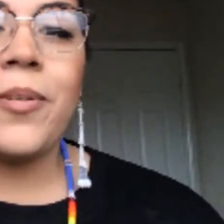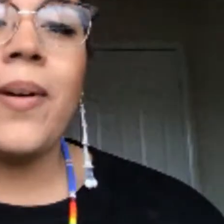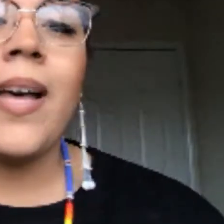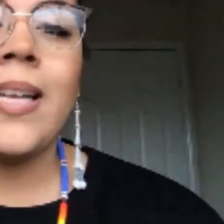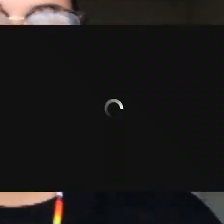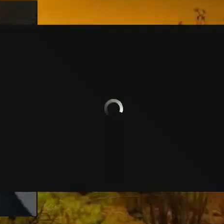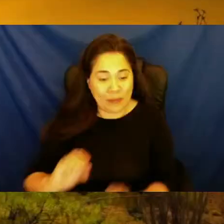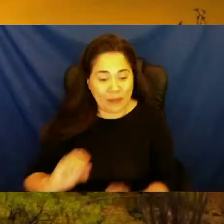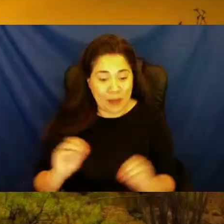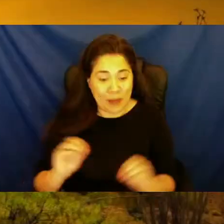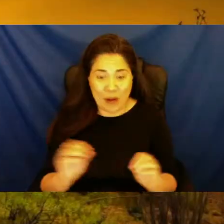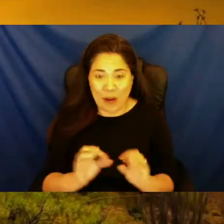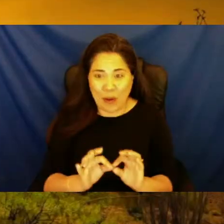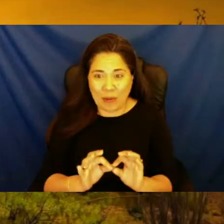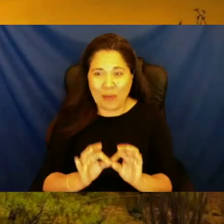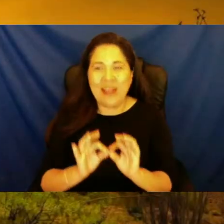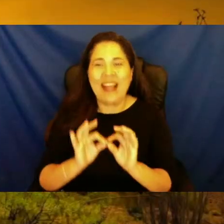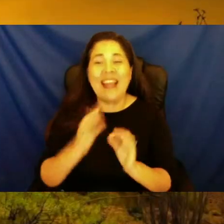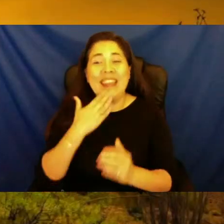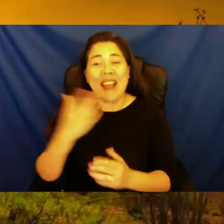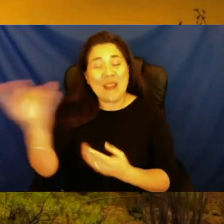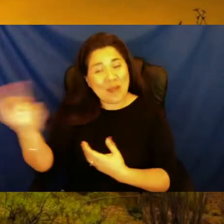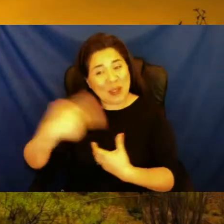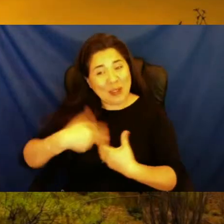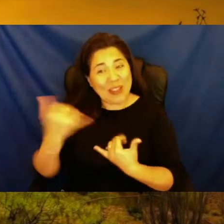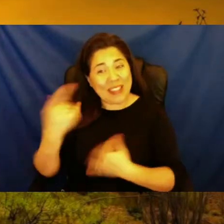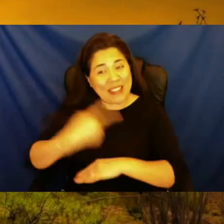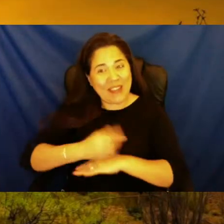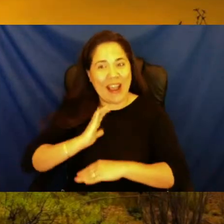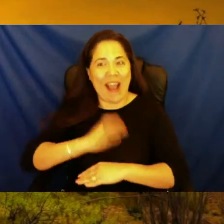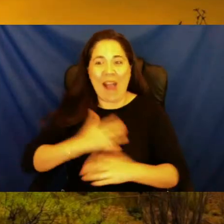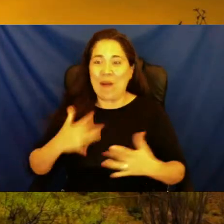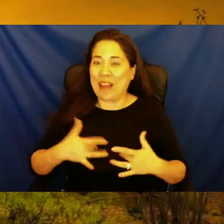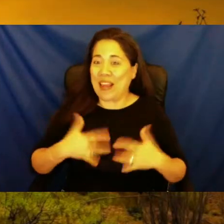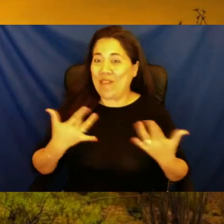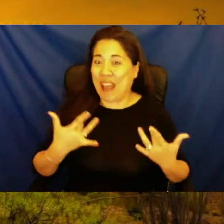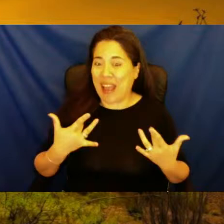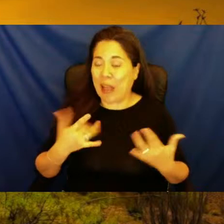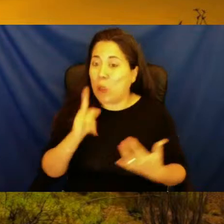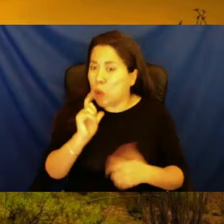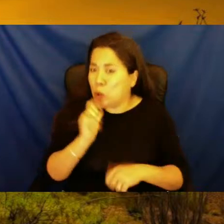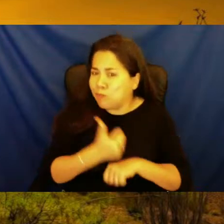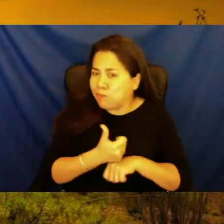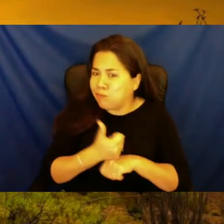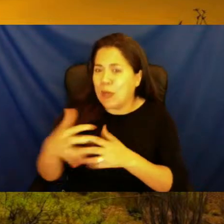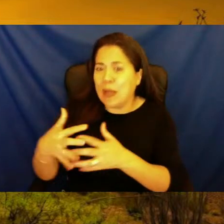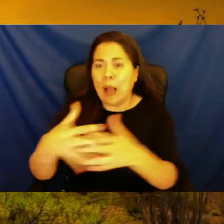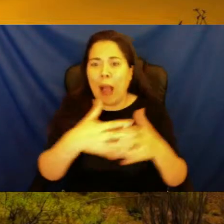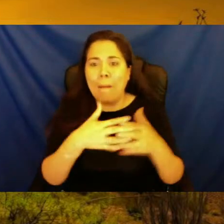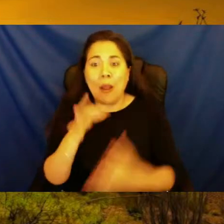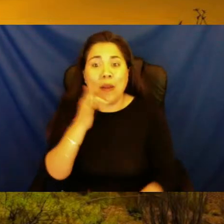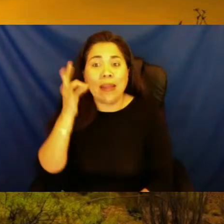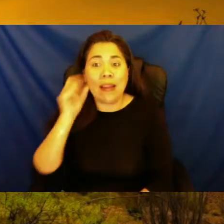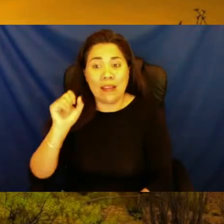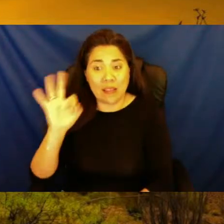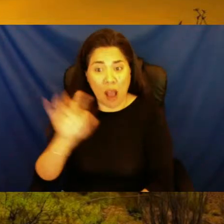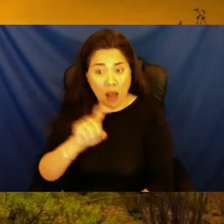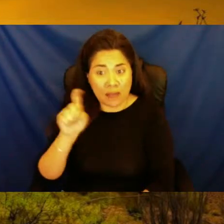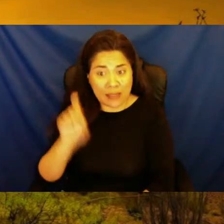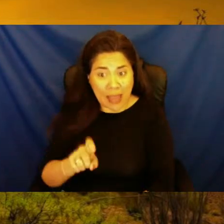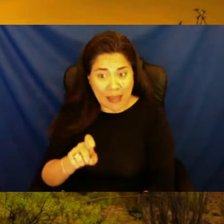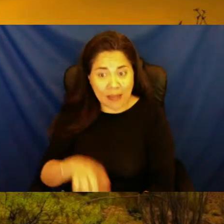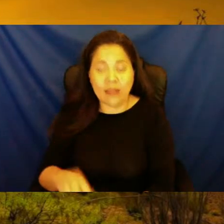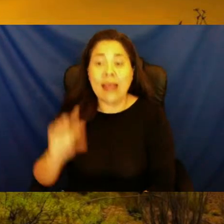Welcome, everyone, and thank you for joining us today in our event that's brought to you by American Indians of Texas, San